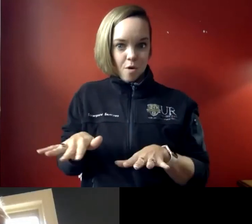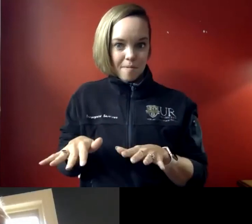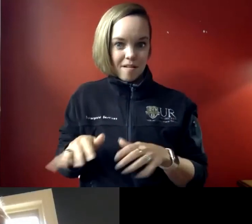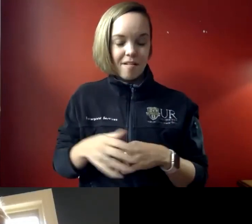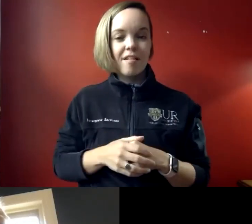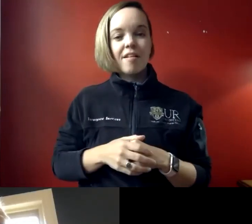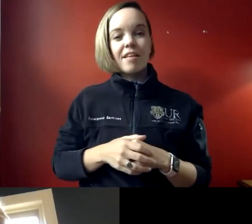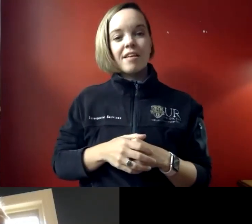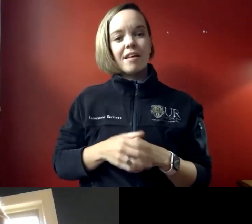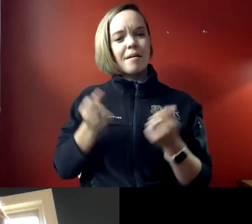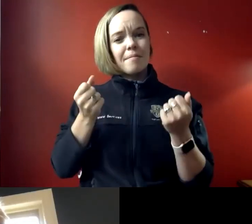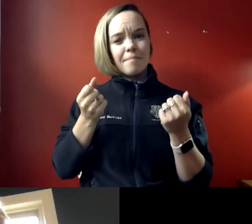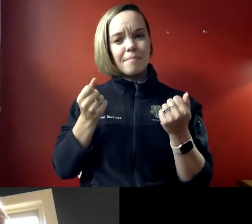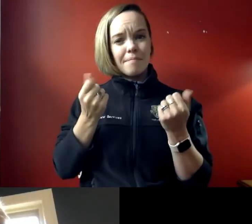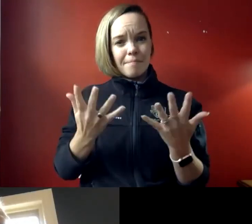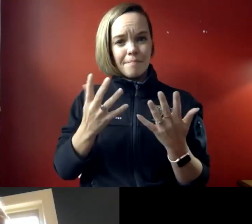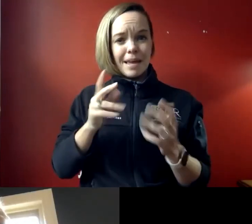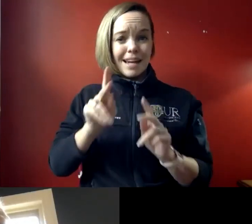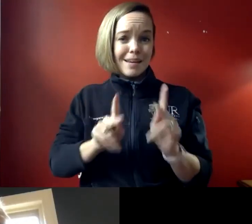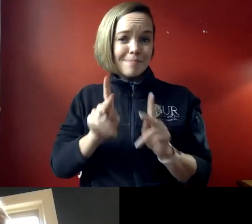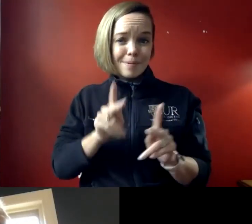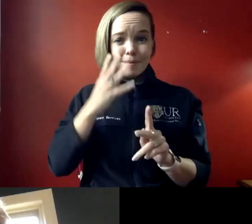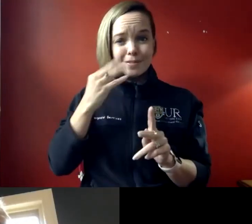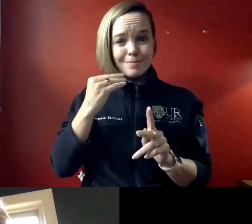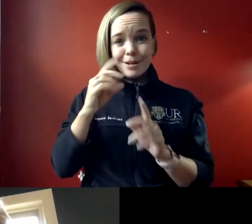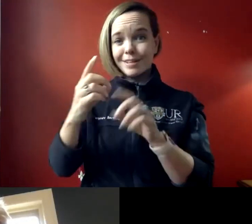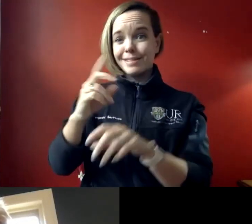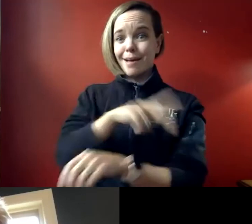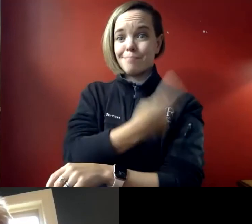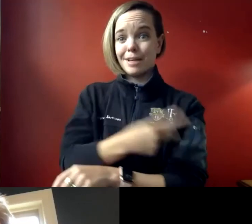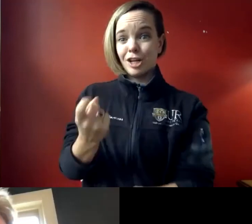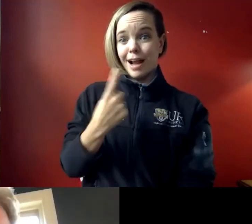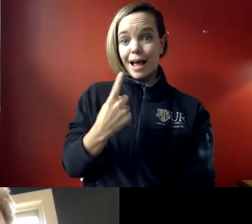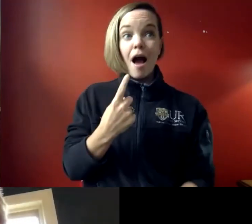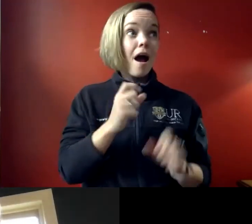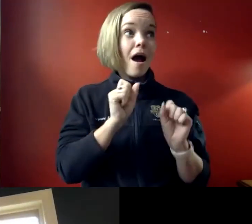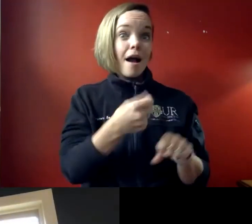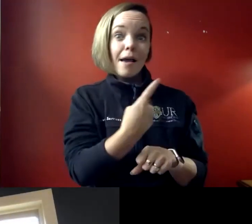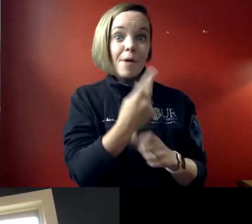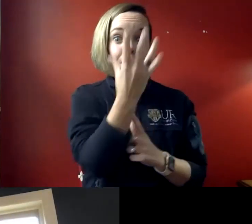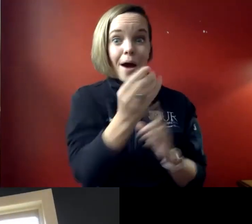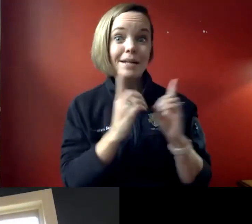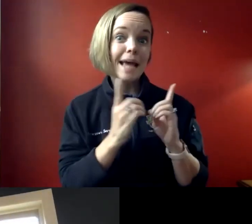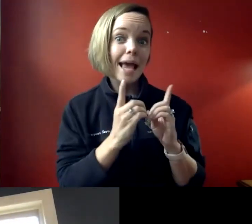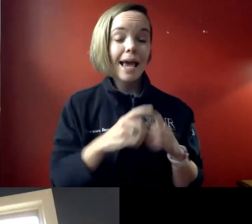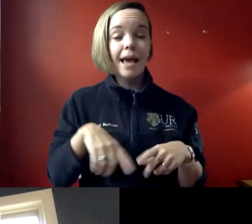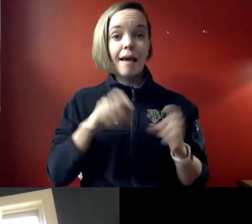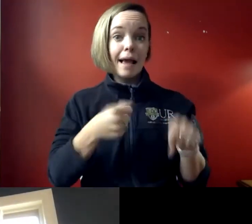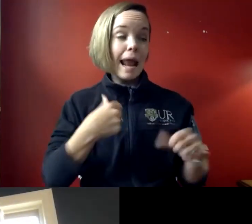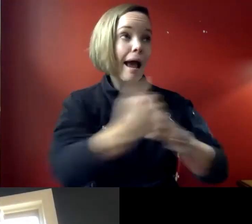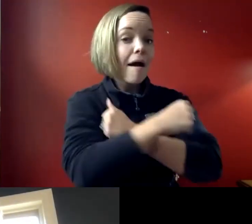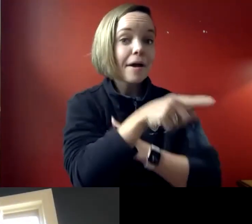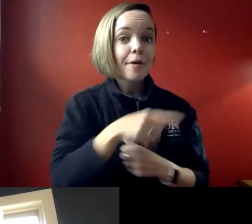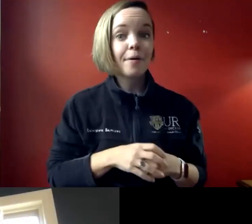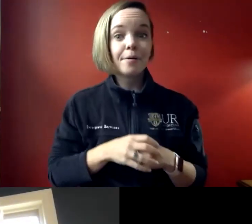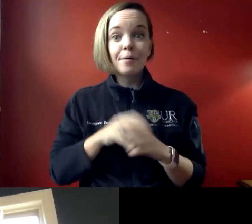Many people, have been asked out on dates by patients, or a patient has, can I hug you? Or, comes too close, and you can